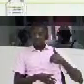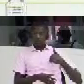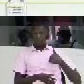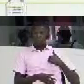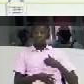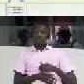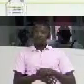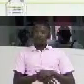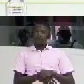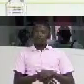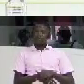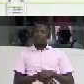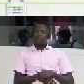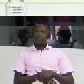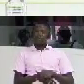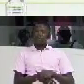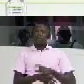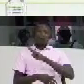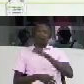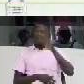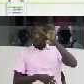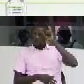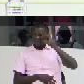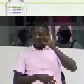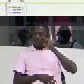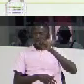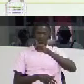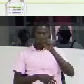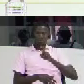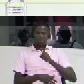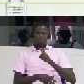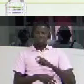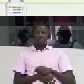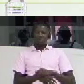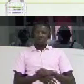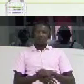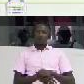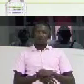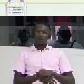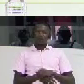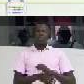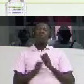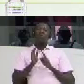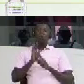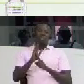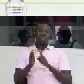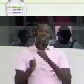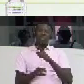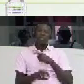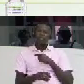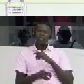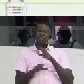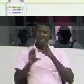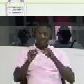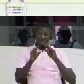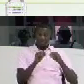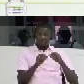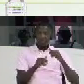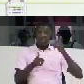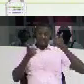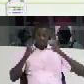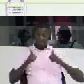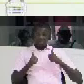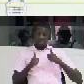Yes, please. Perhaps let me clarify. Was there any particular activity that was going